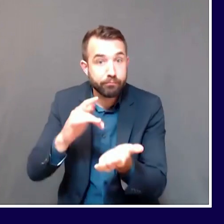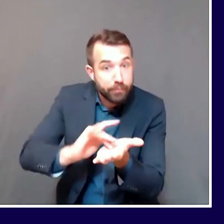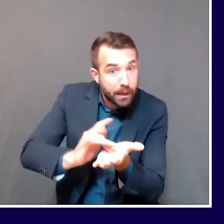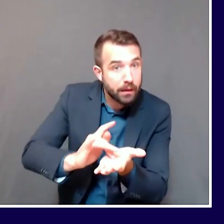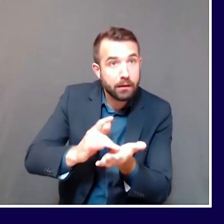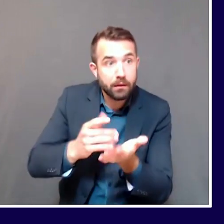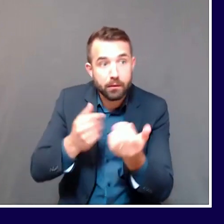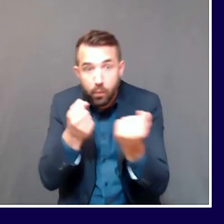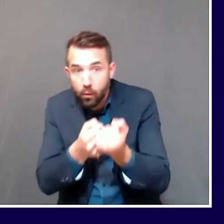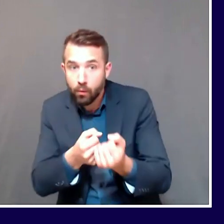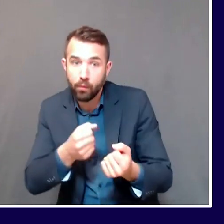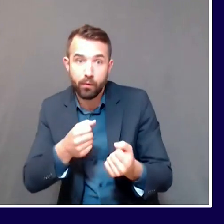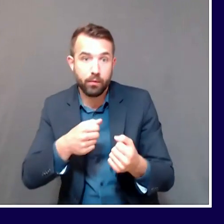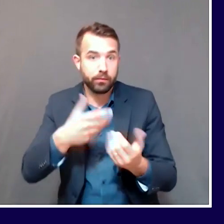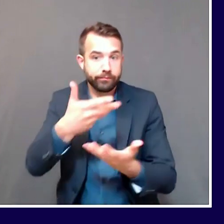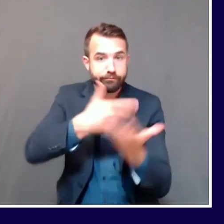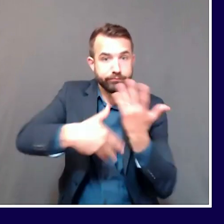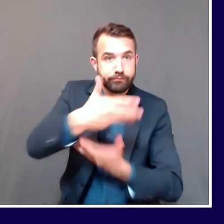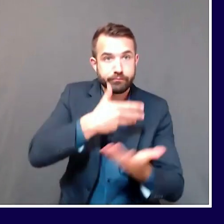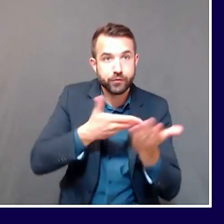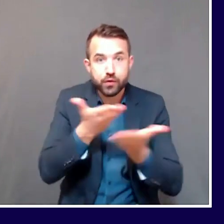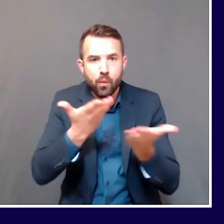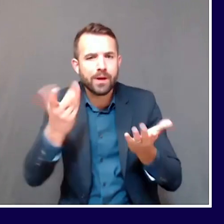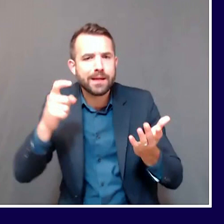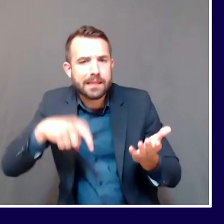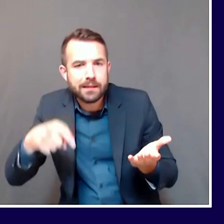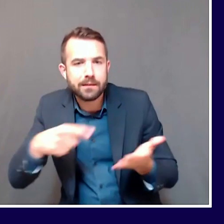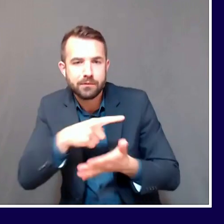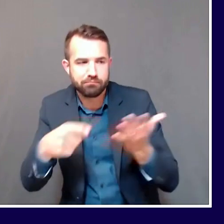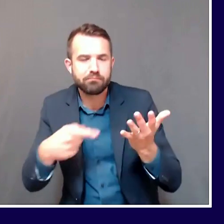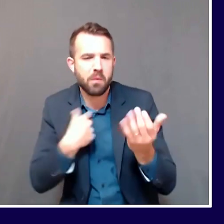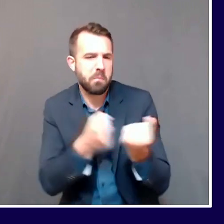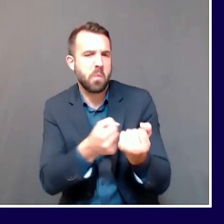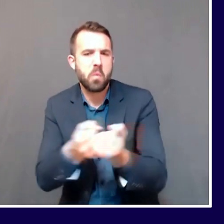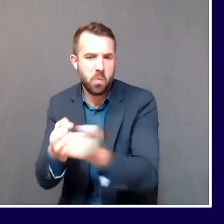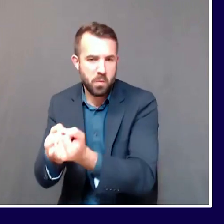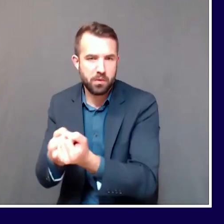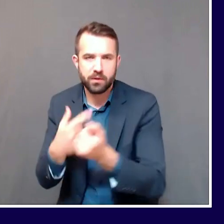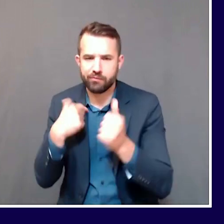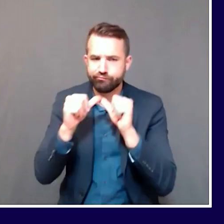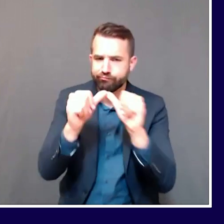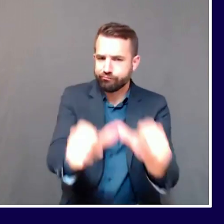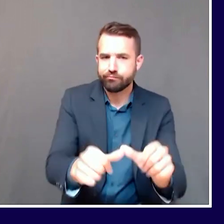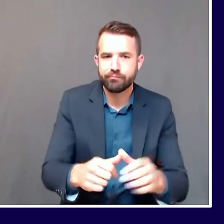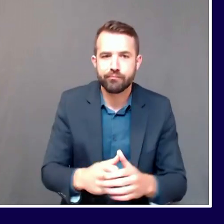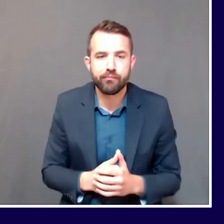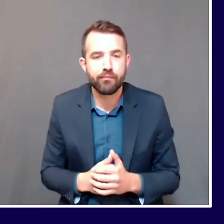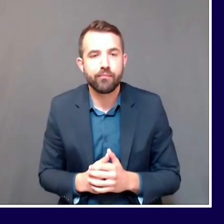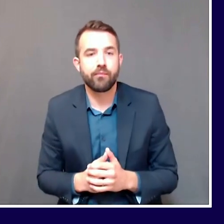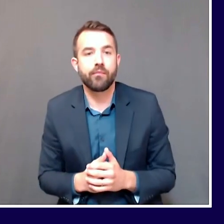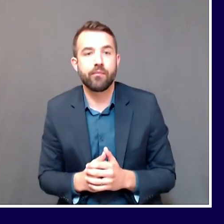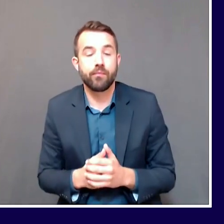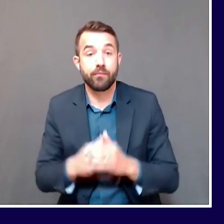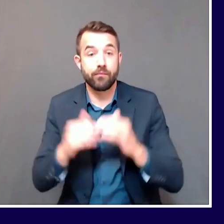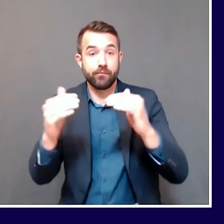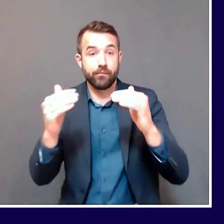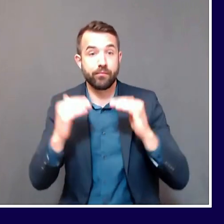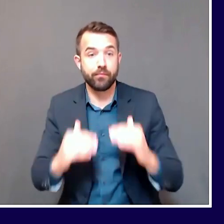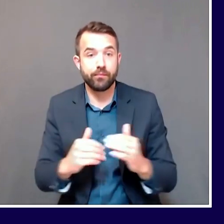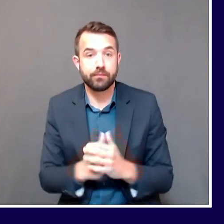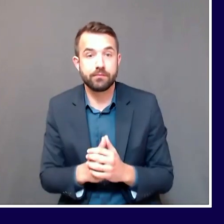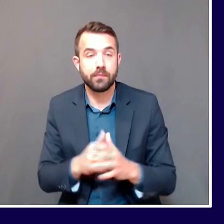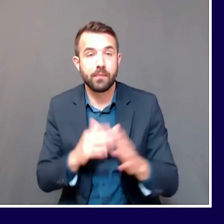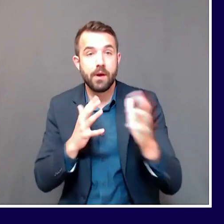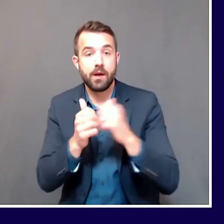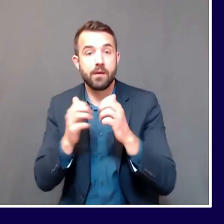as well from a social services perspective. I'd like to provide some updates on our activities